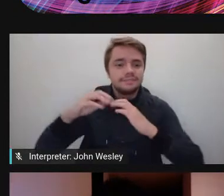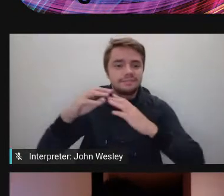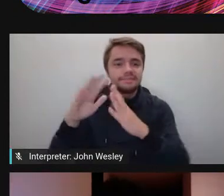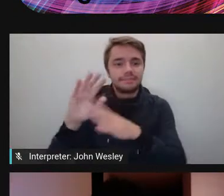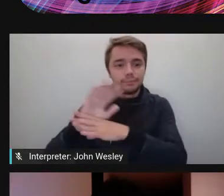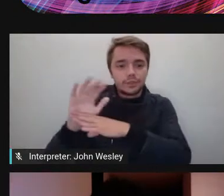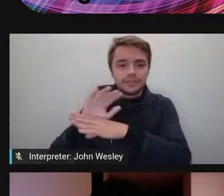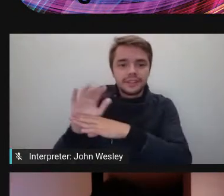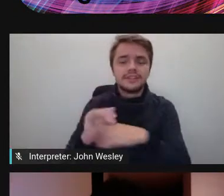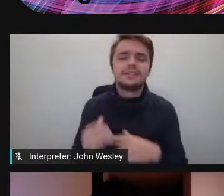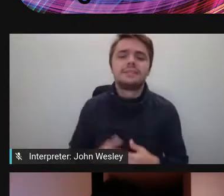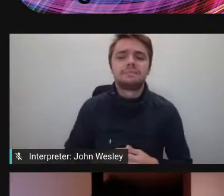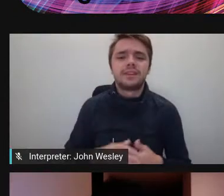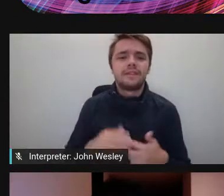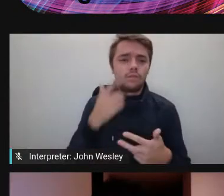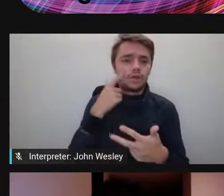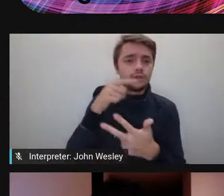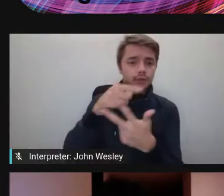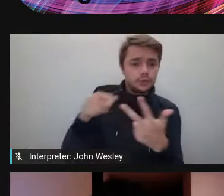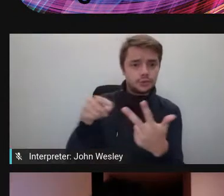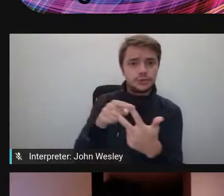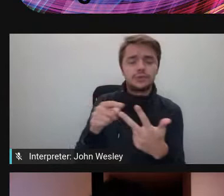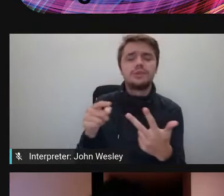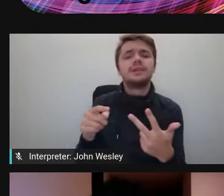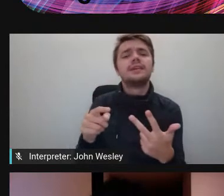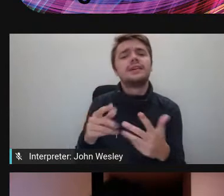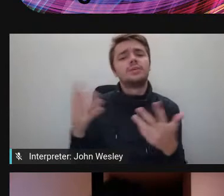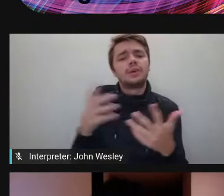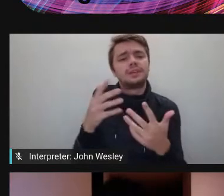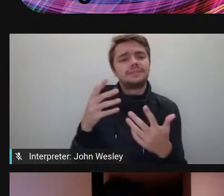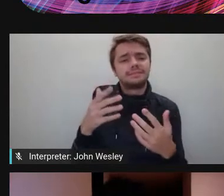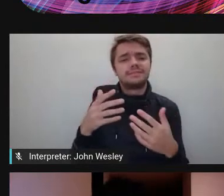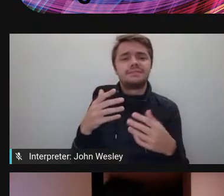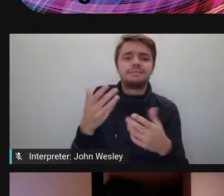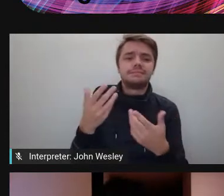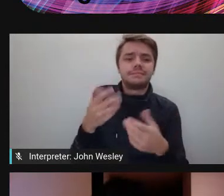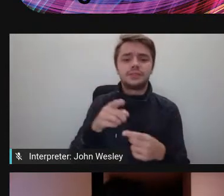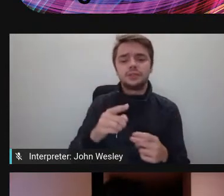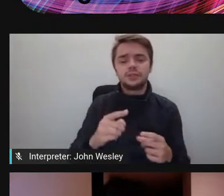what attracted you to the project to make you want to do it?